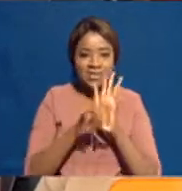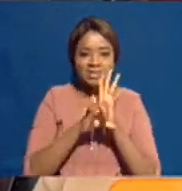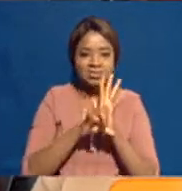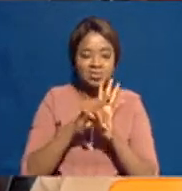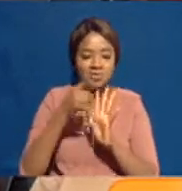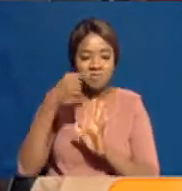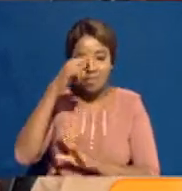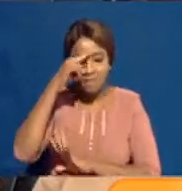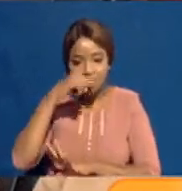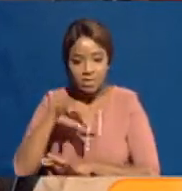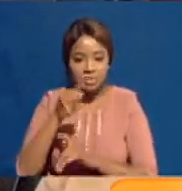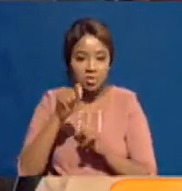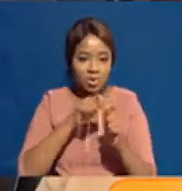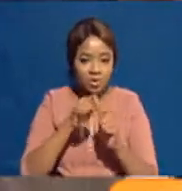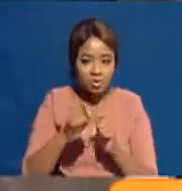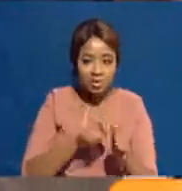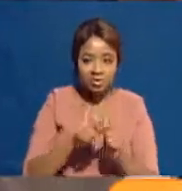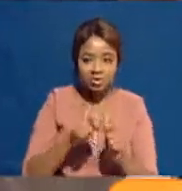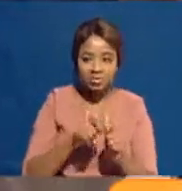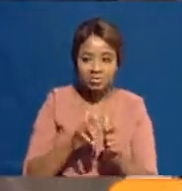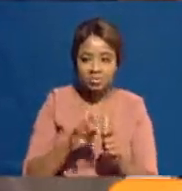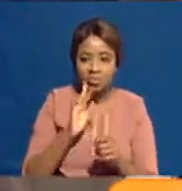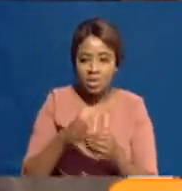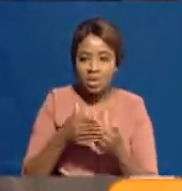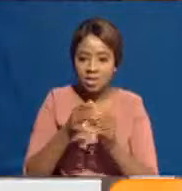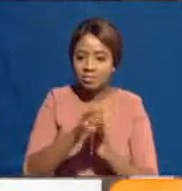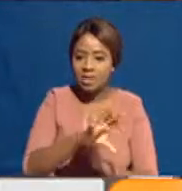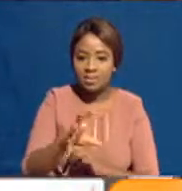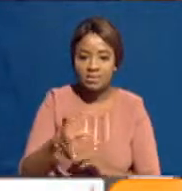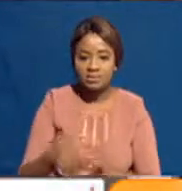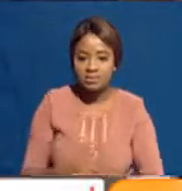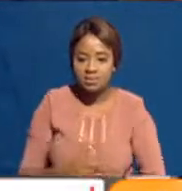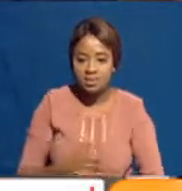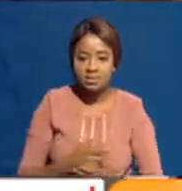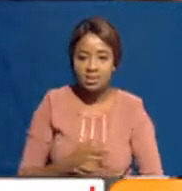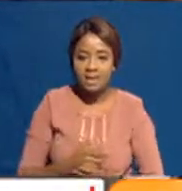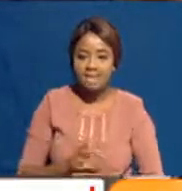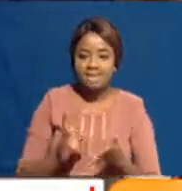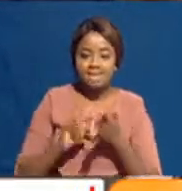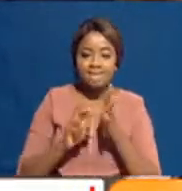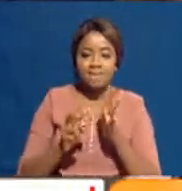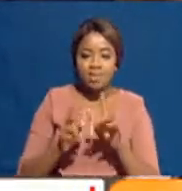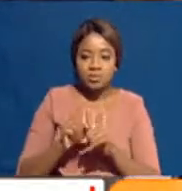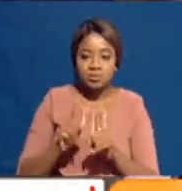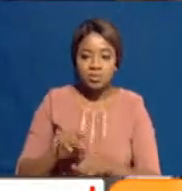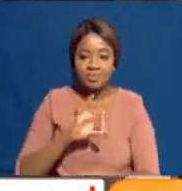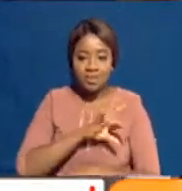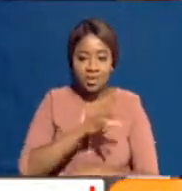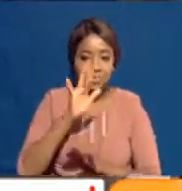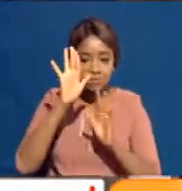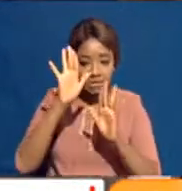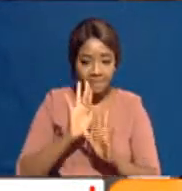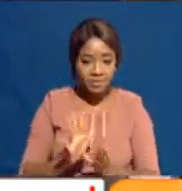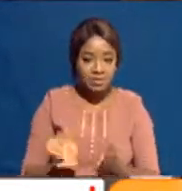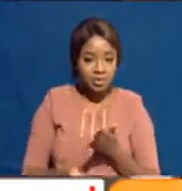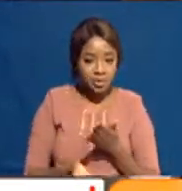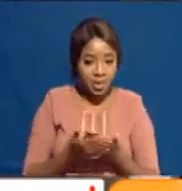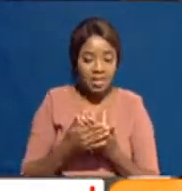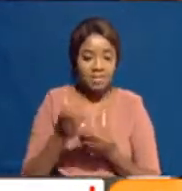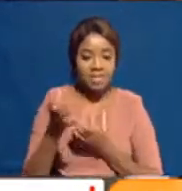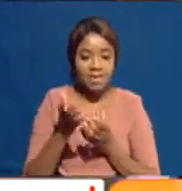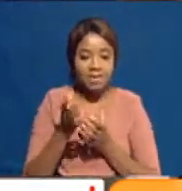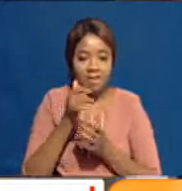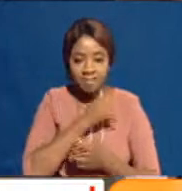or regulation that is enabling. County is very, very important for private sector. And like we say, we are the engine of where the